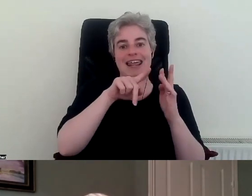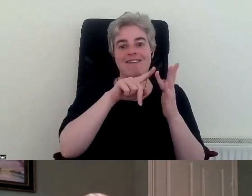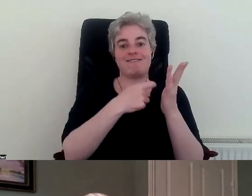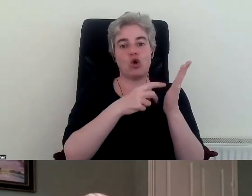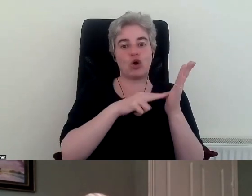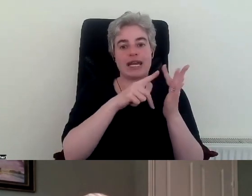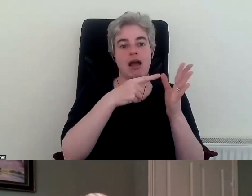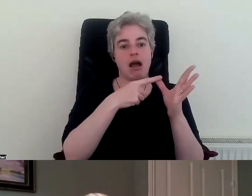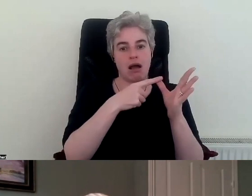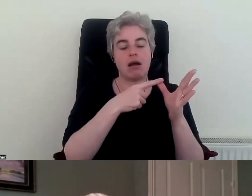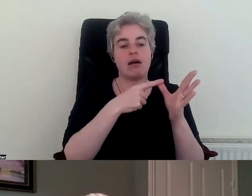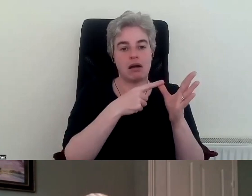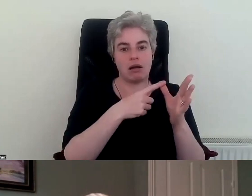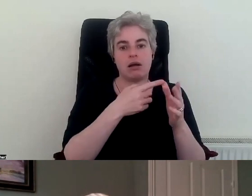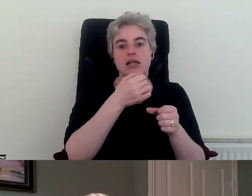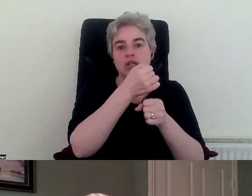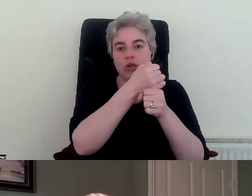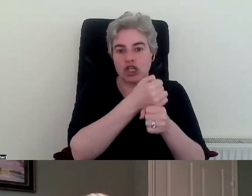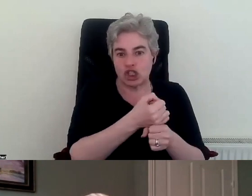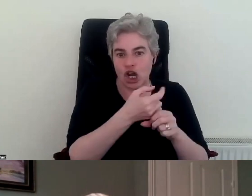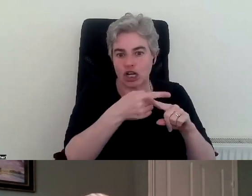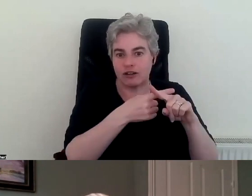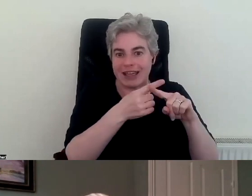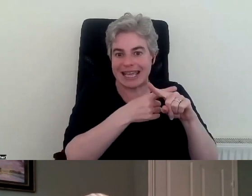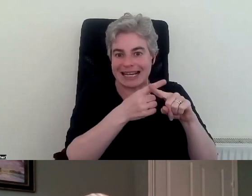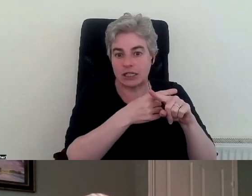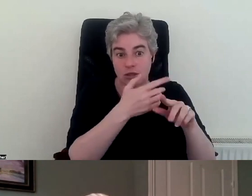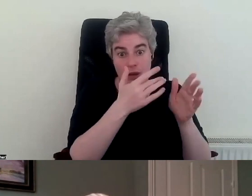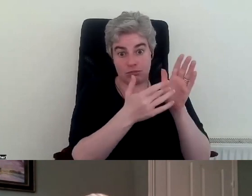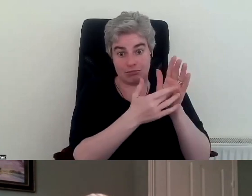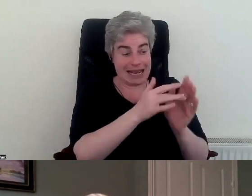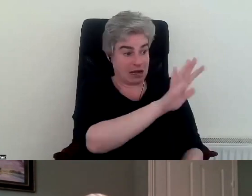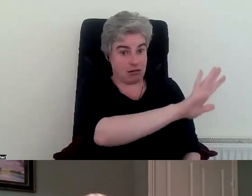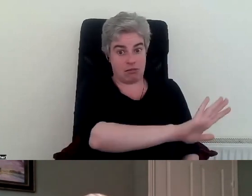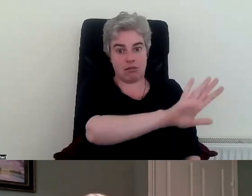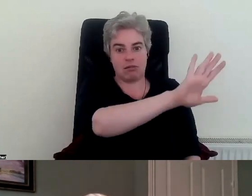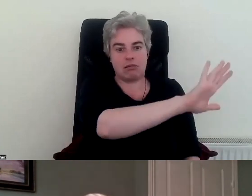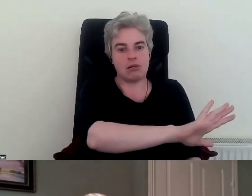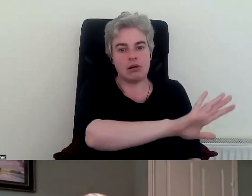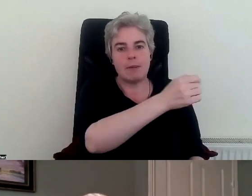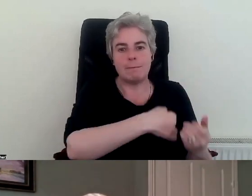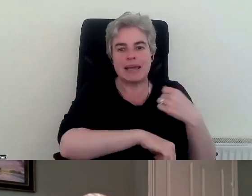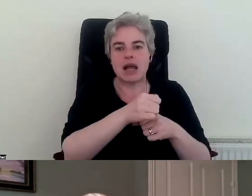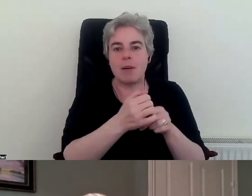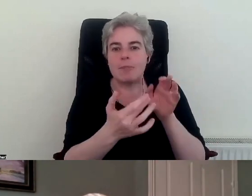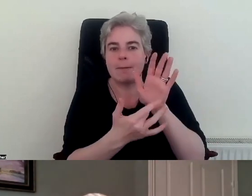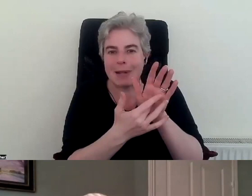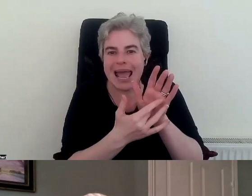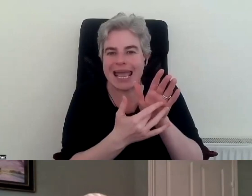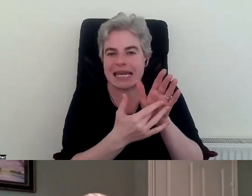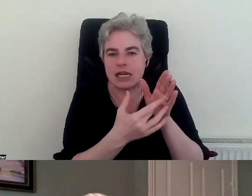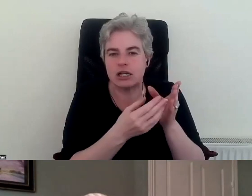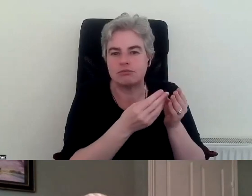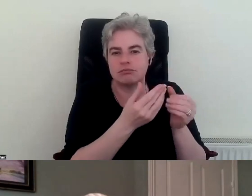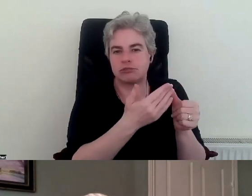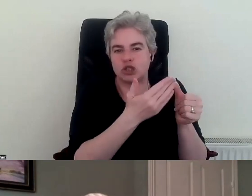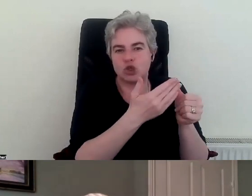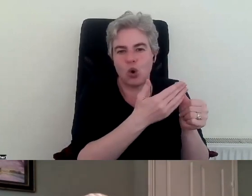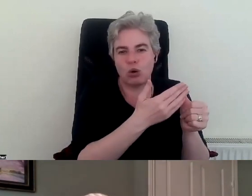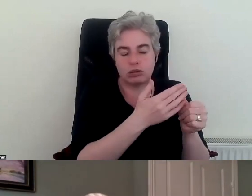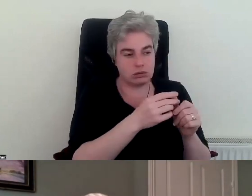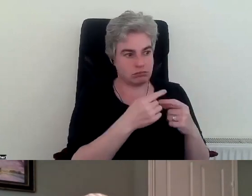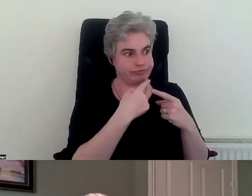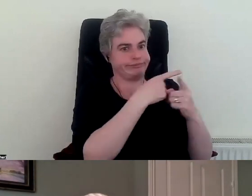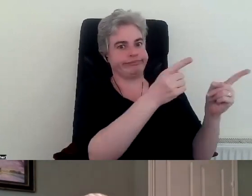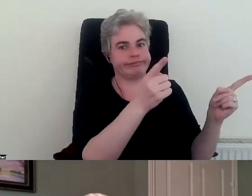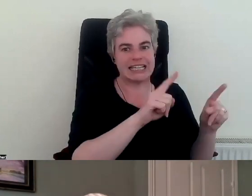of the Church of England's presence, but that itself has become the main source of projecting a different